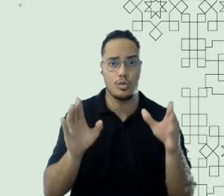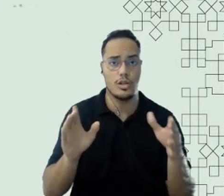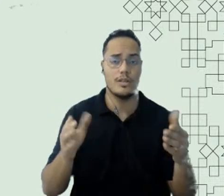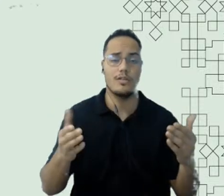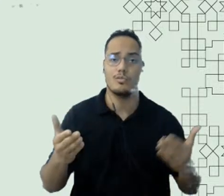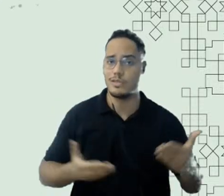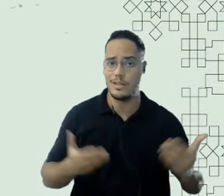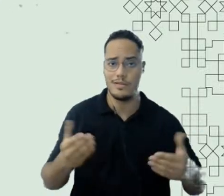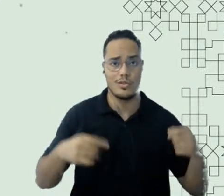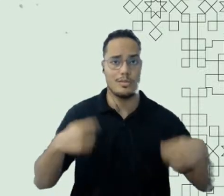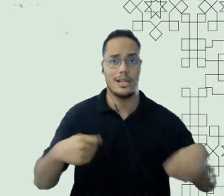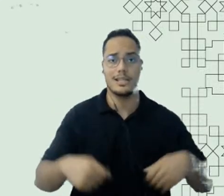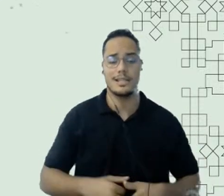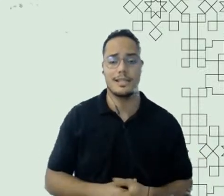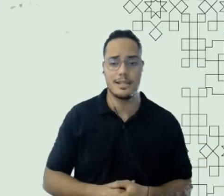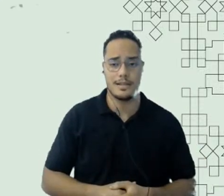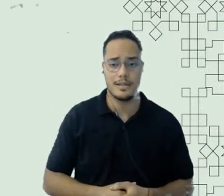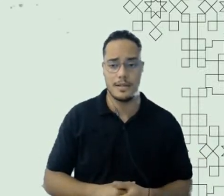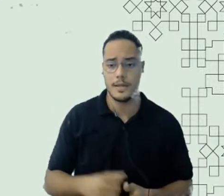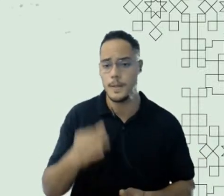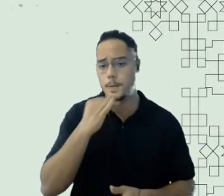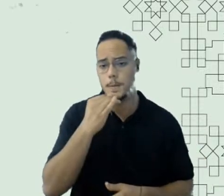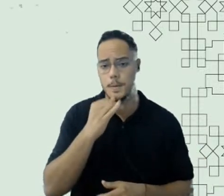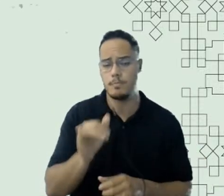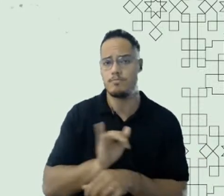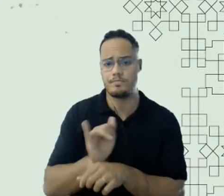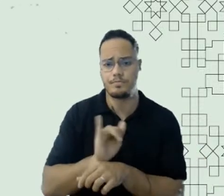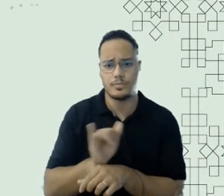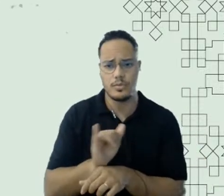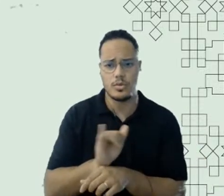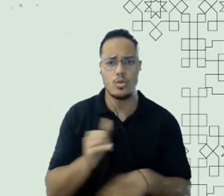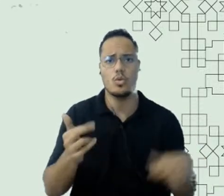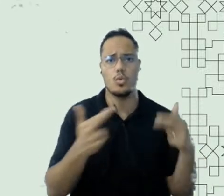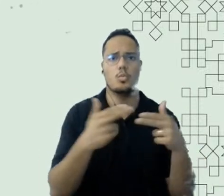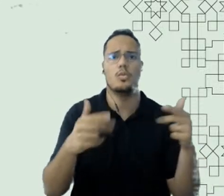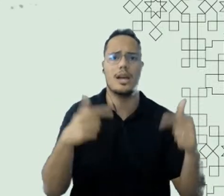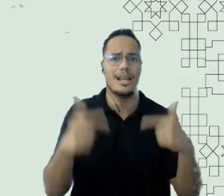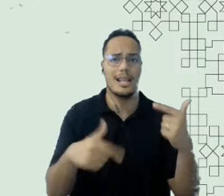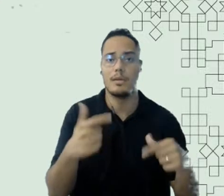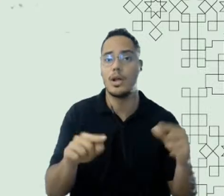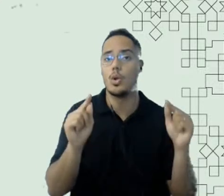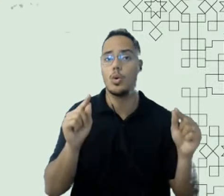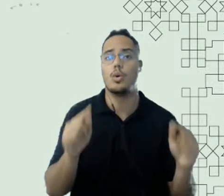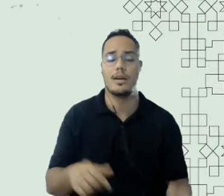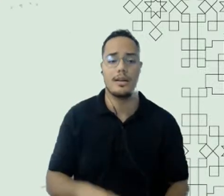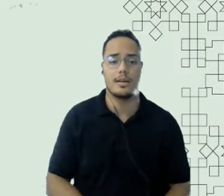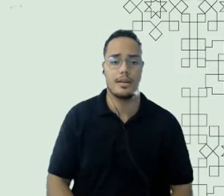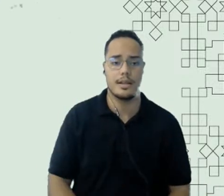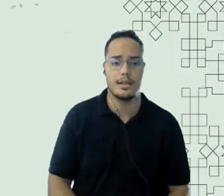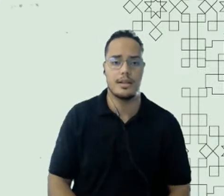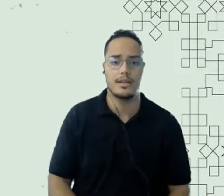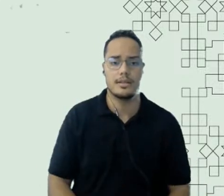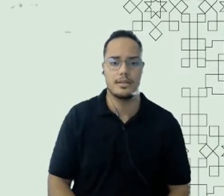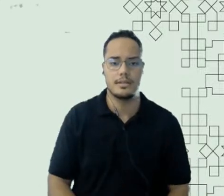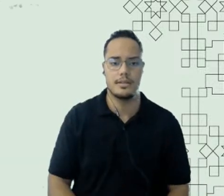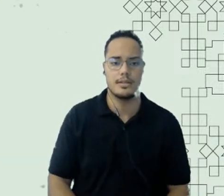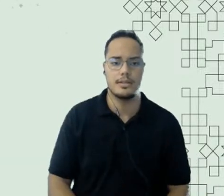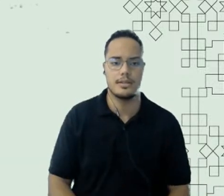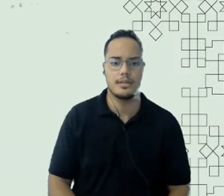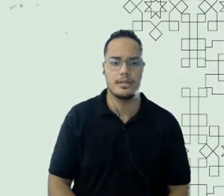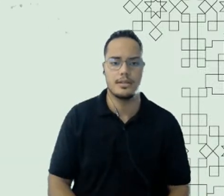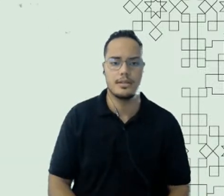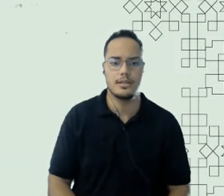YouTube or services like that is that actually they are not the ones selecting the content that is uploaded. Those are the users. So in a way,